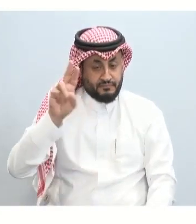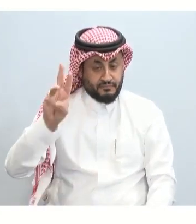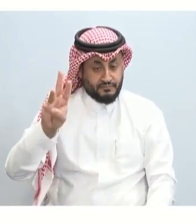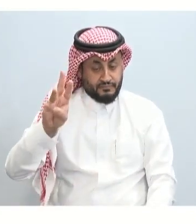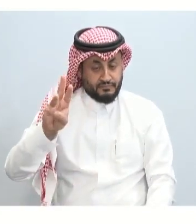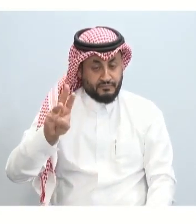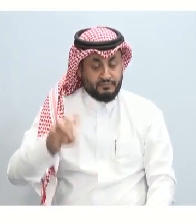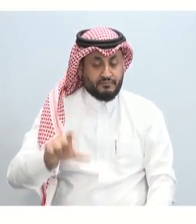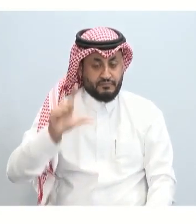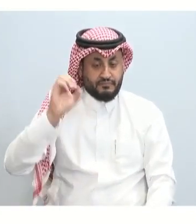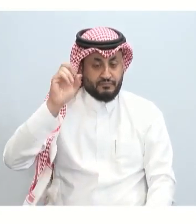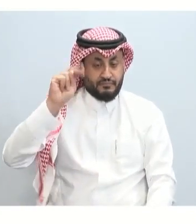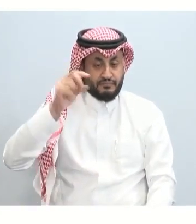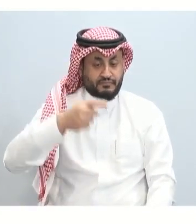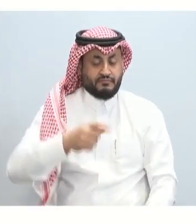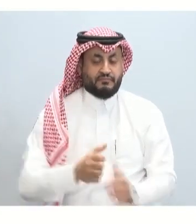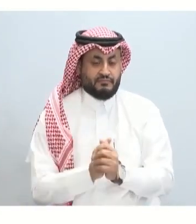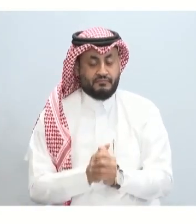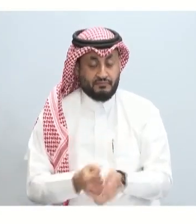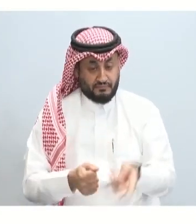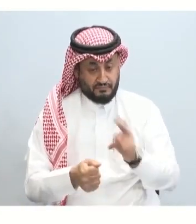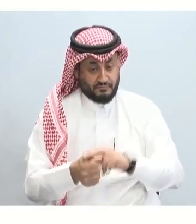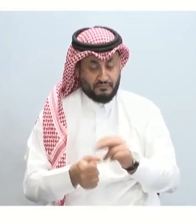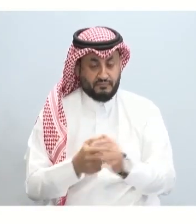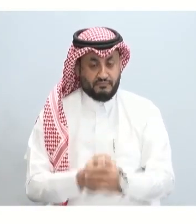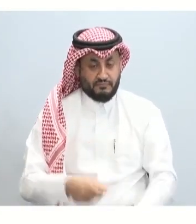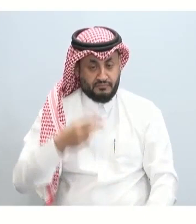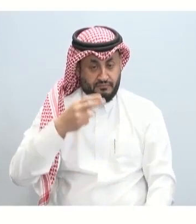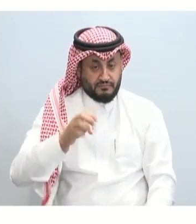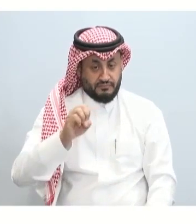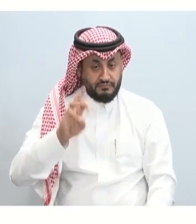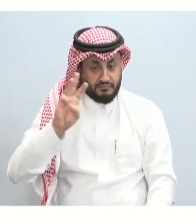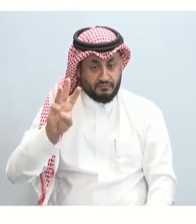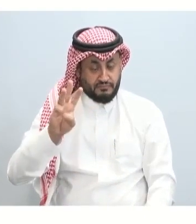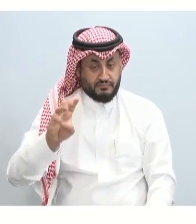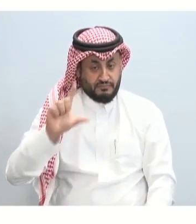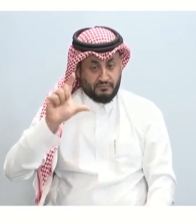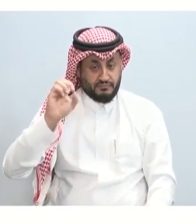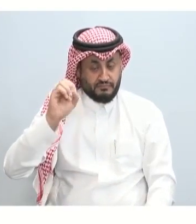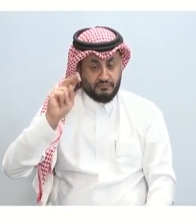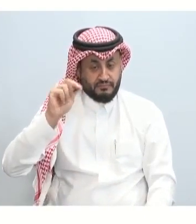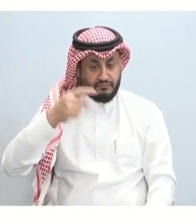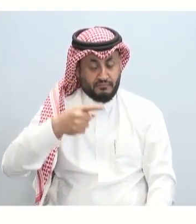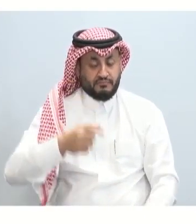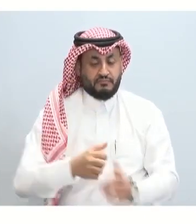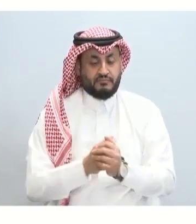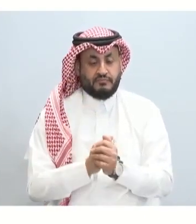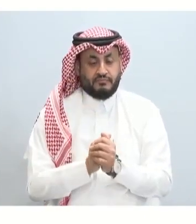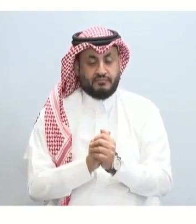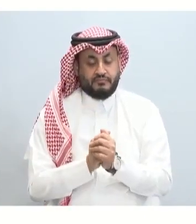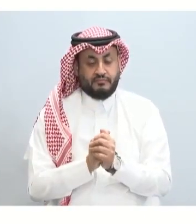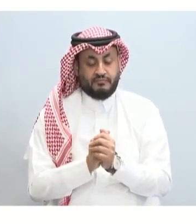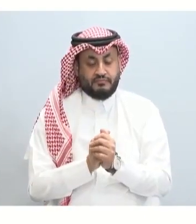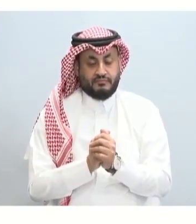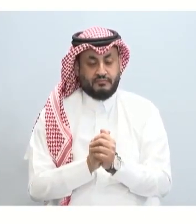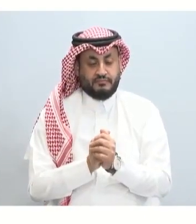how long does it take to get there? How long does it take to get